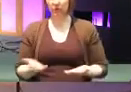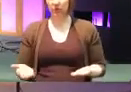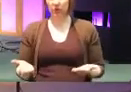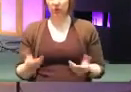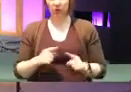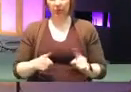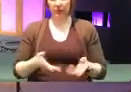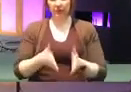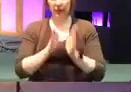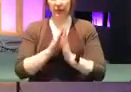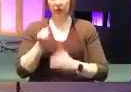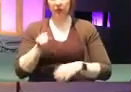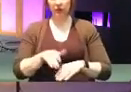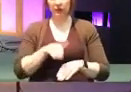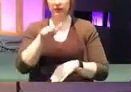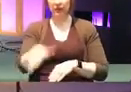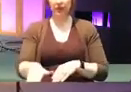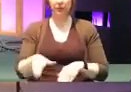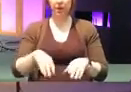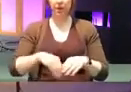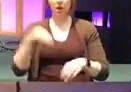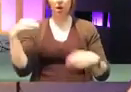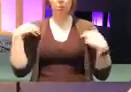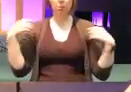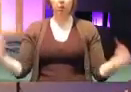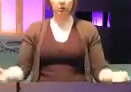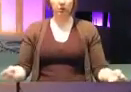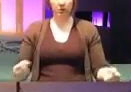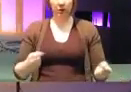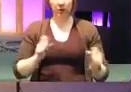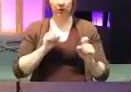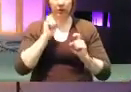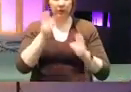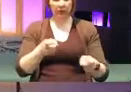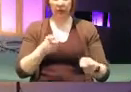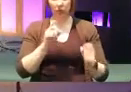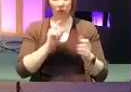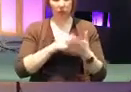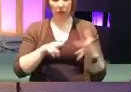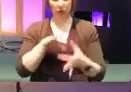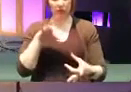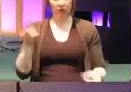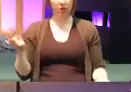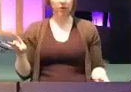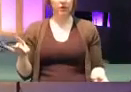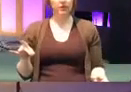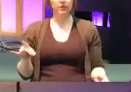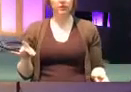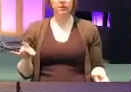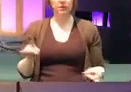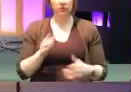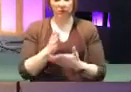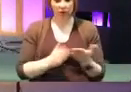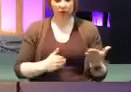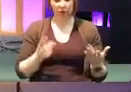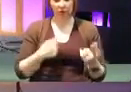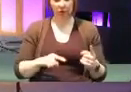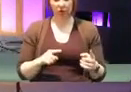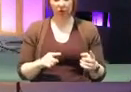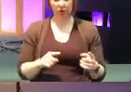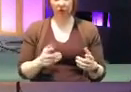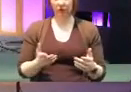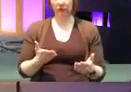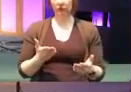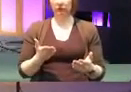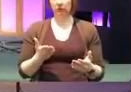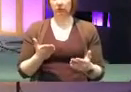But he's asking you to step out in boldness. He's giving you the Holy Spirit. And some of you even started as like, maybe